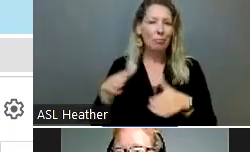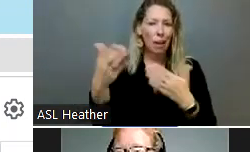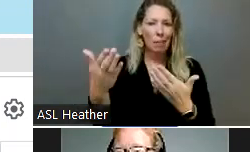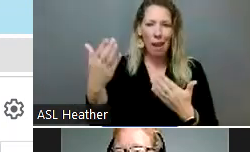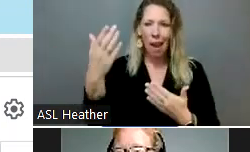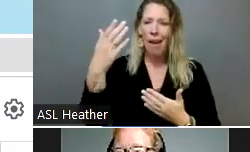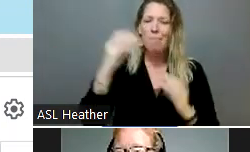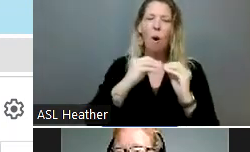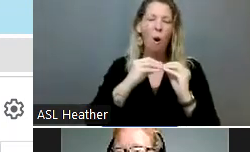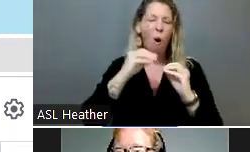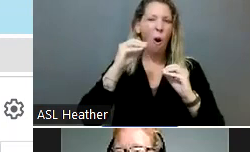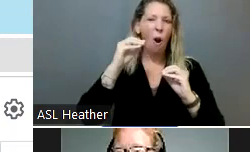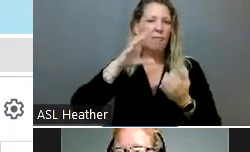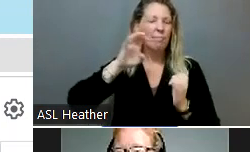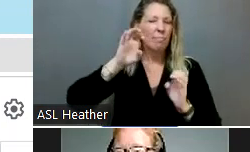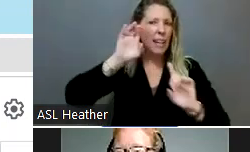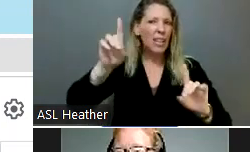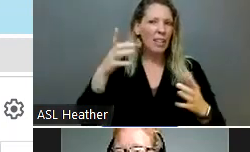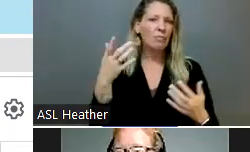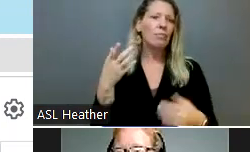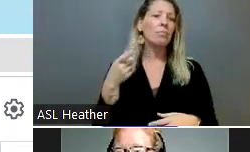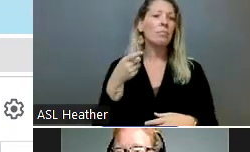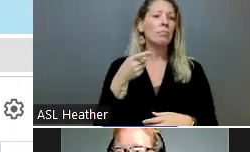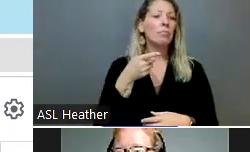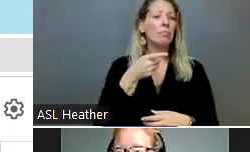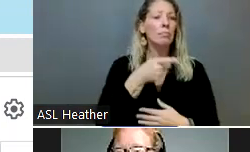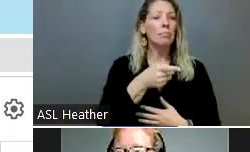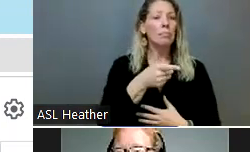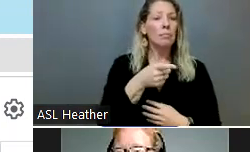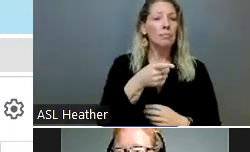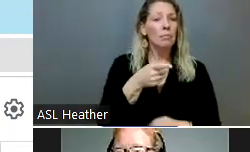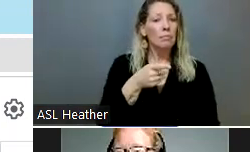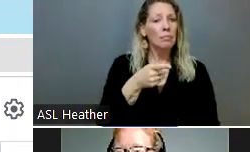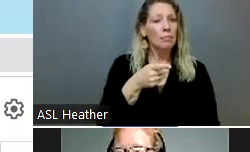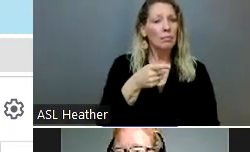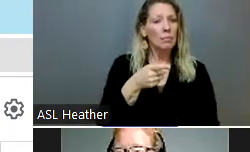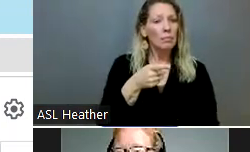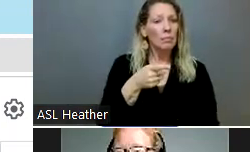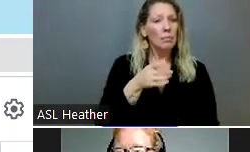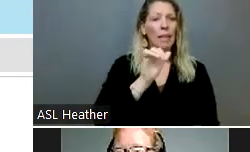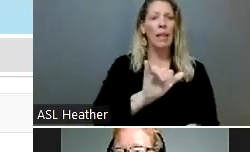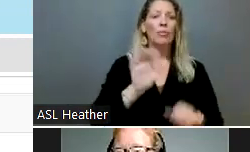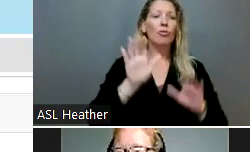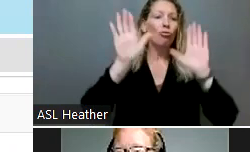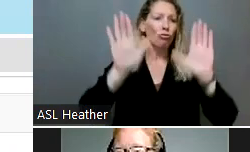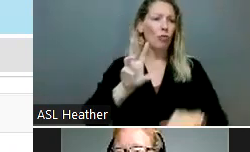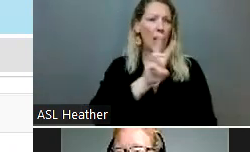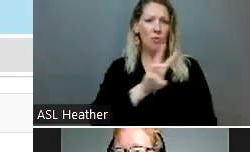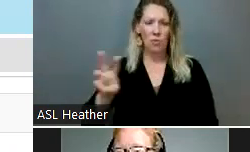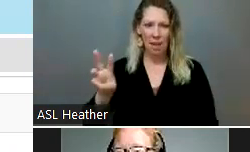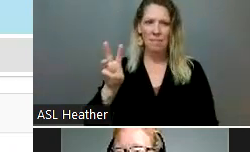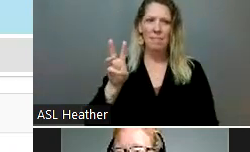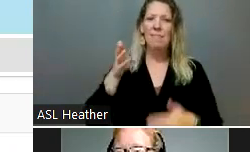education. The Vera Institute of Justice has this really great website. It's called End Abuse of People